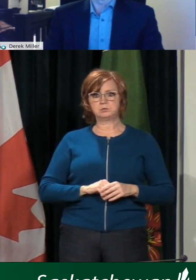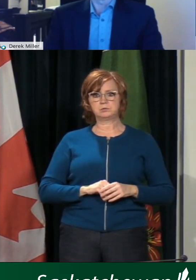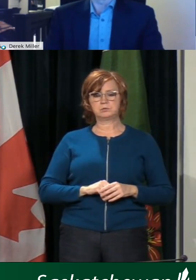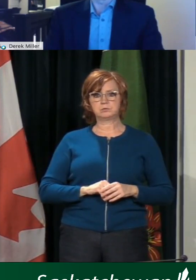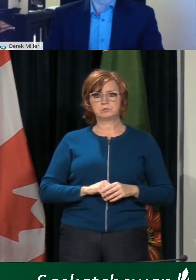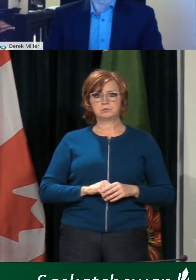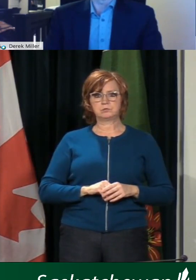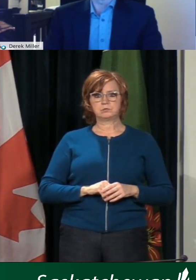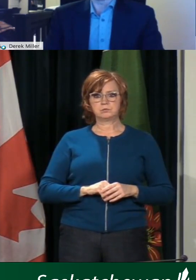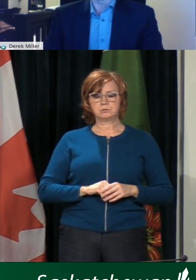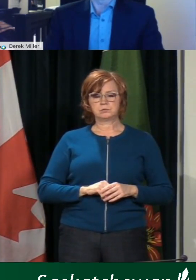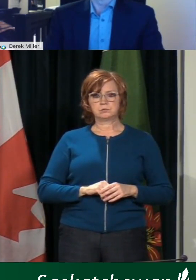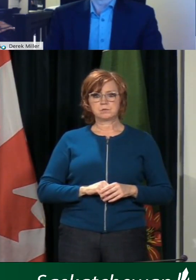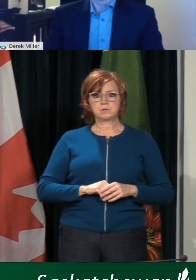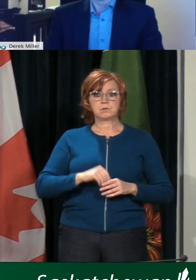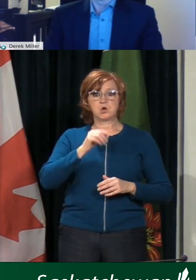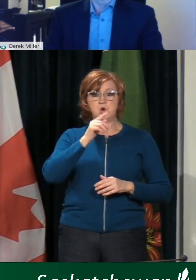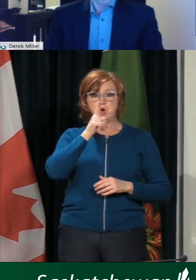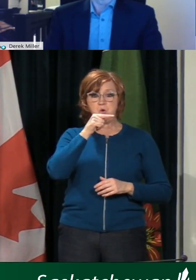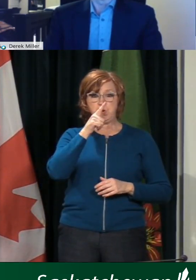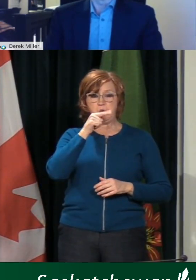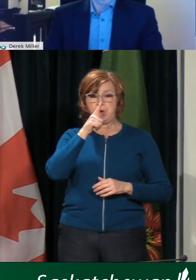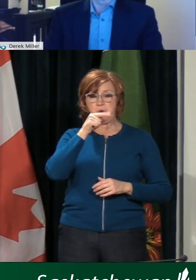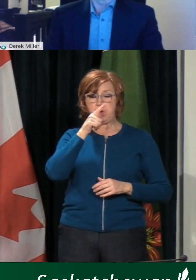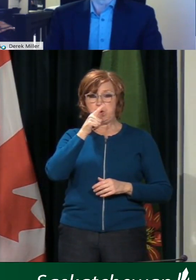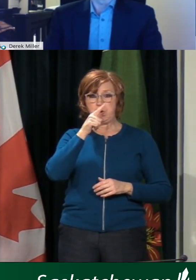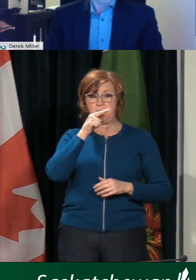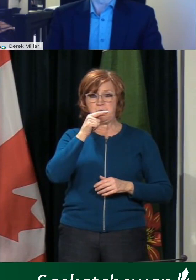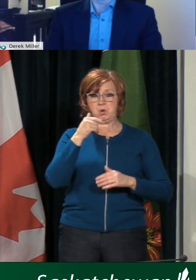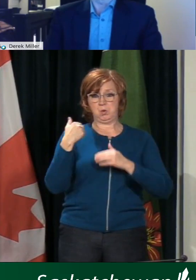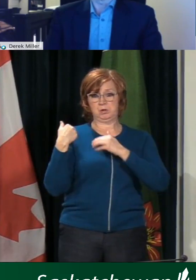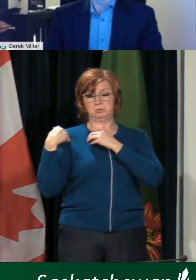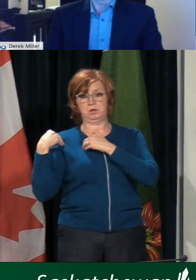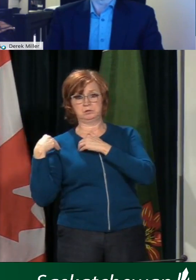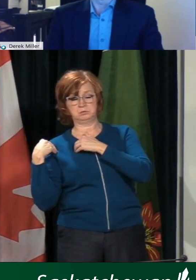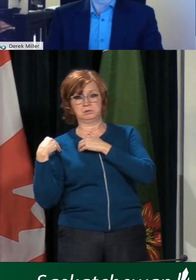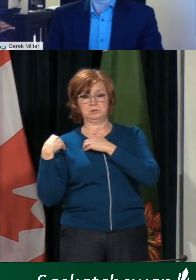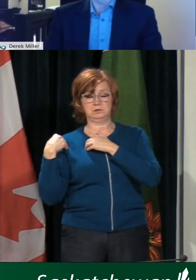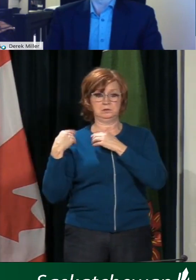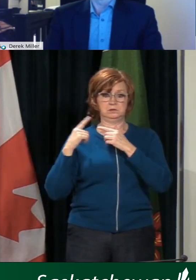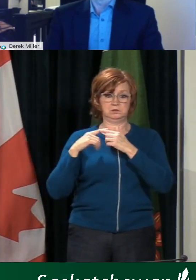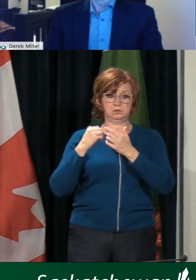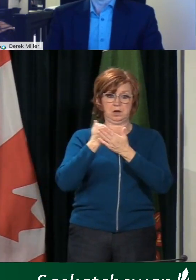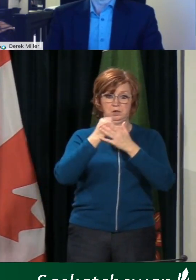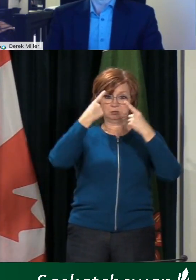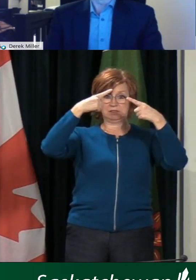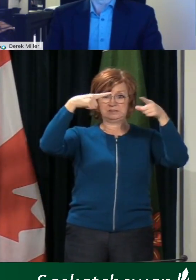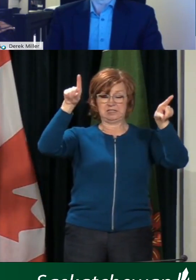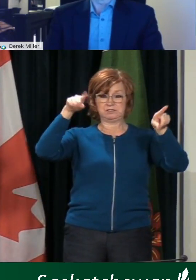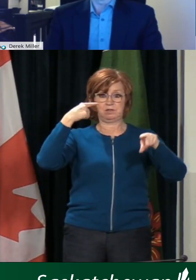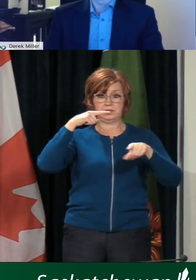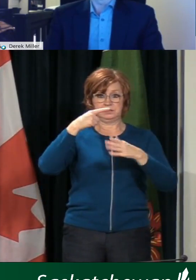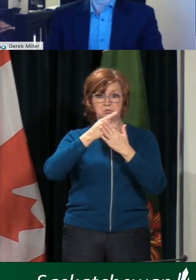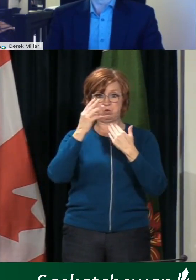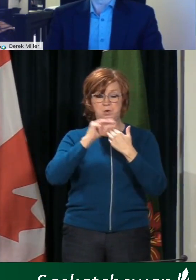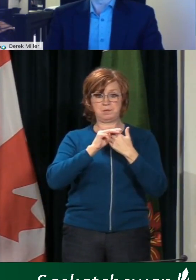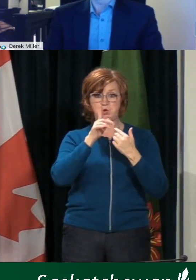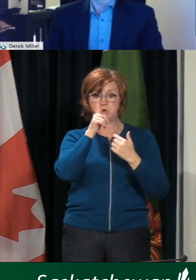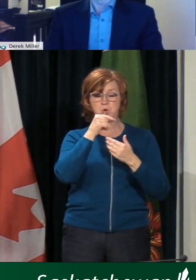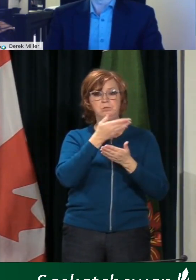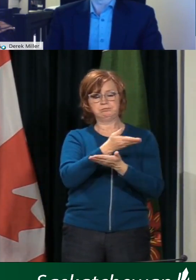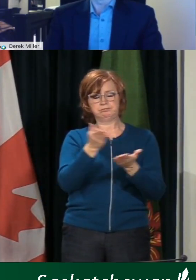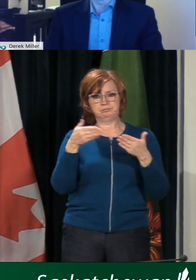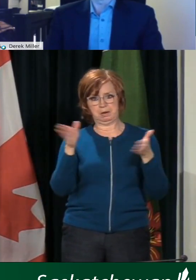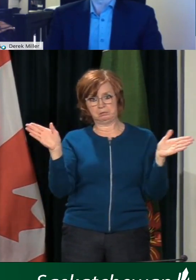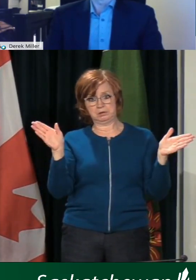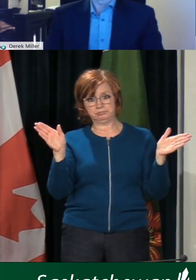the public has the biggest impact on our offensive strategy and its success, and certainly underpins the success that we've